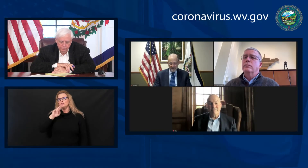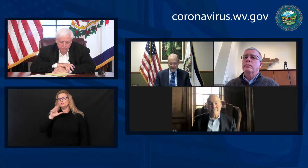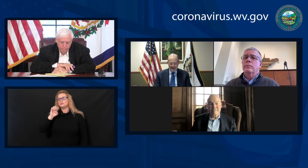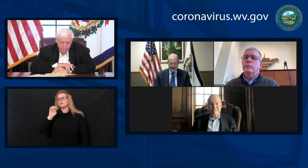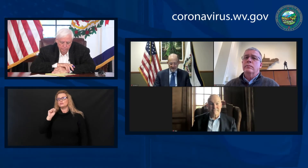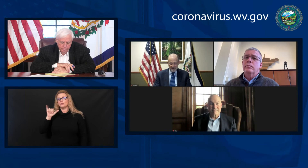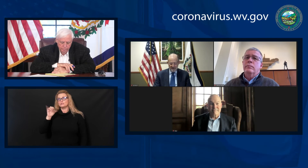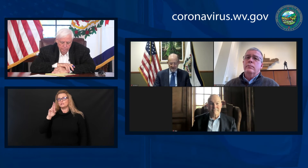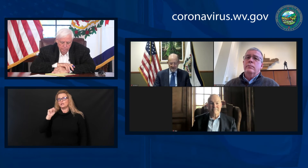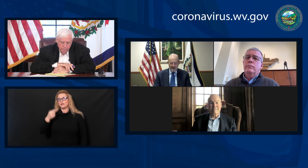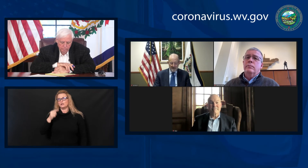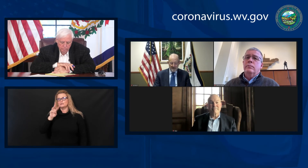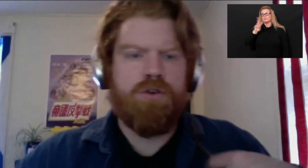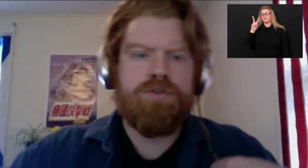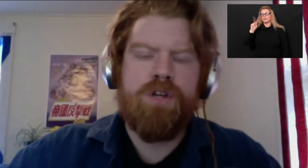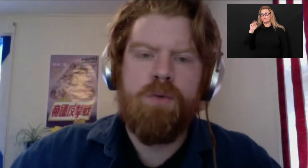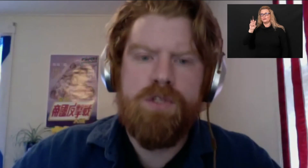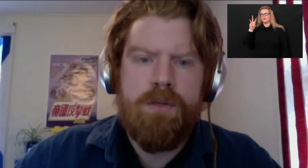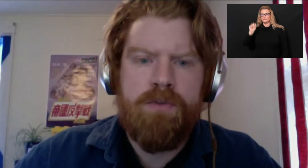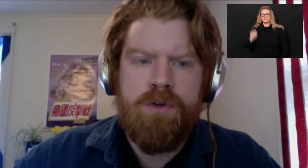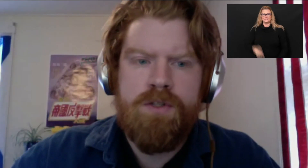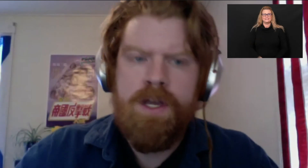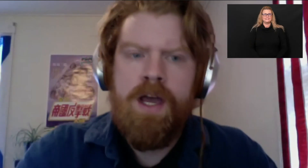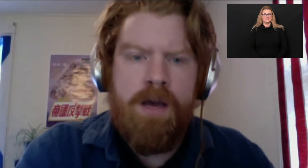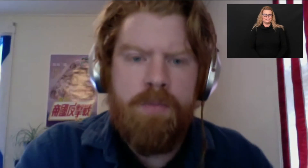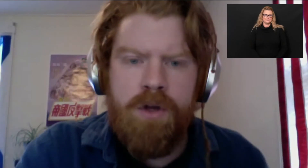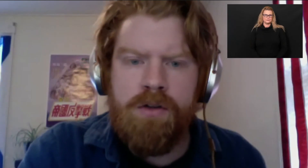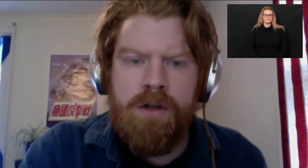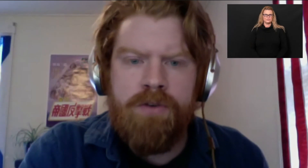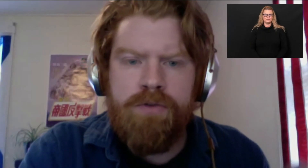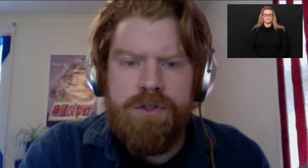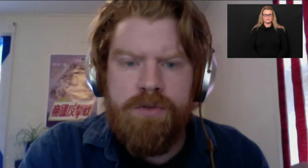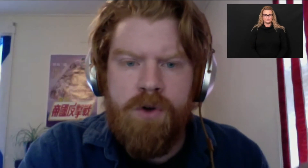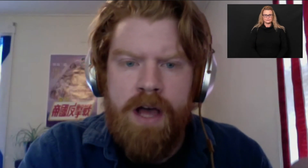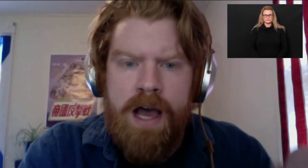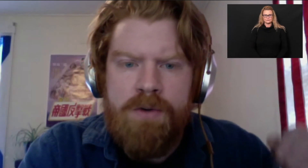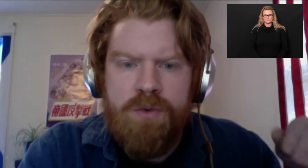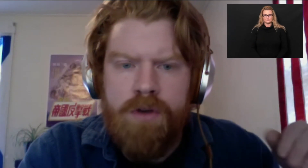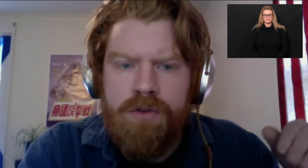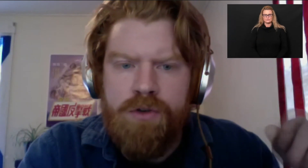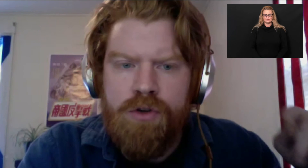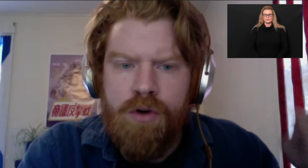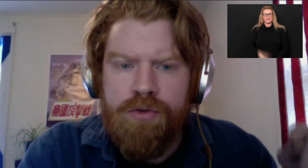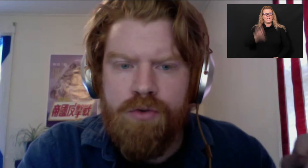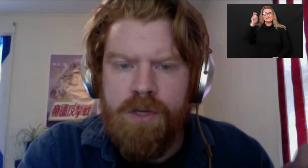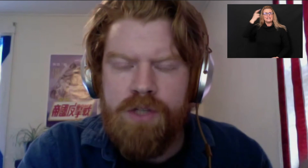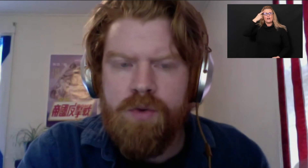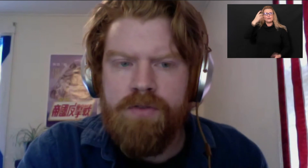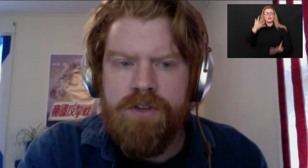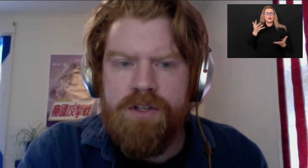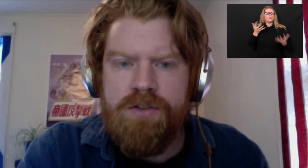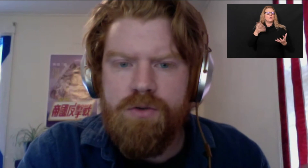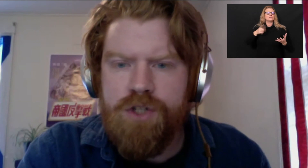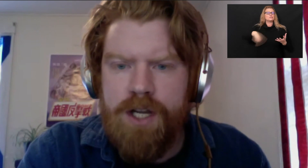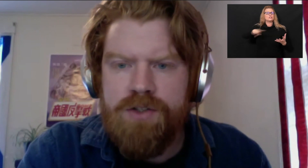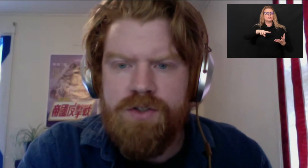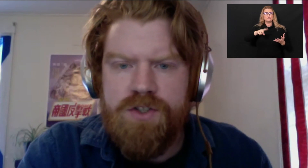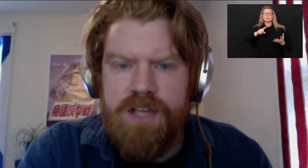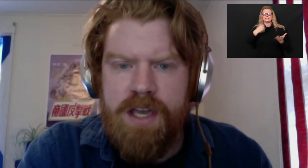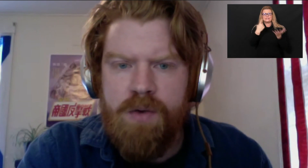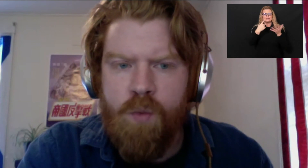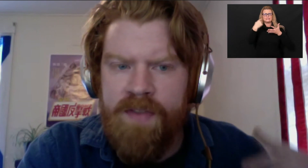News. Hi, this is Charles Young with WV News. Governor, first of all, I was wondering if you could go through each one of these new